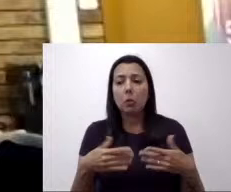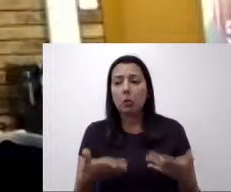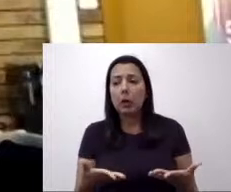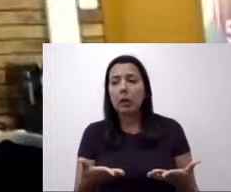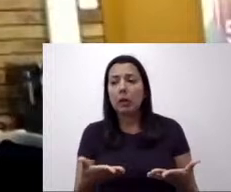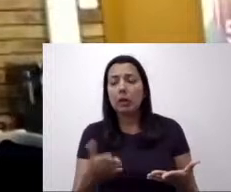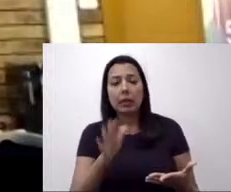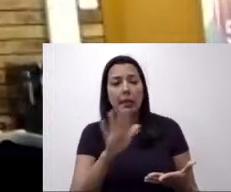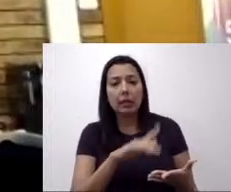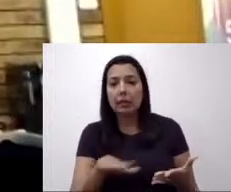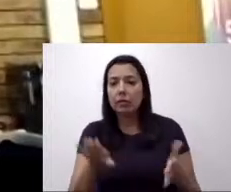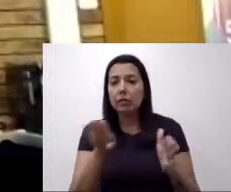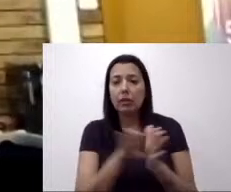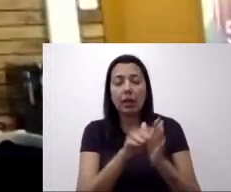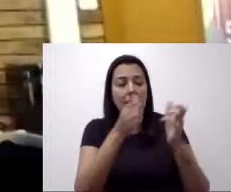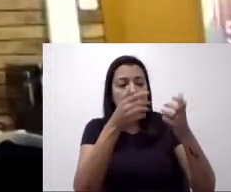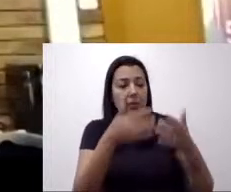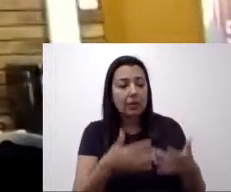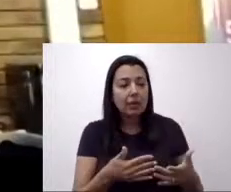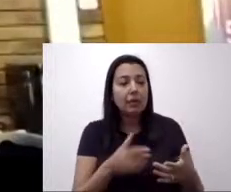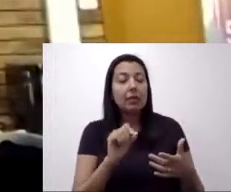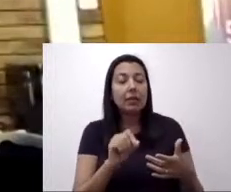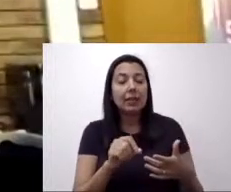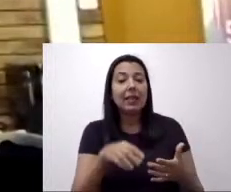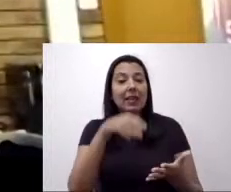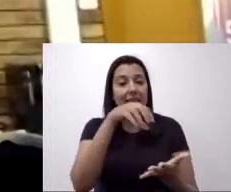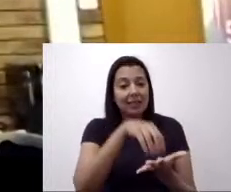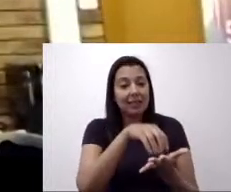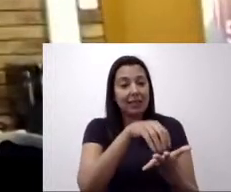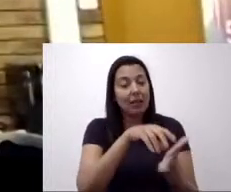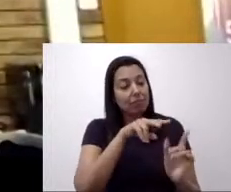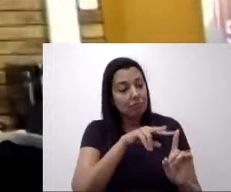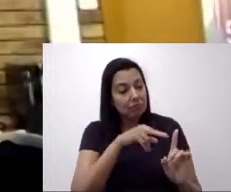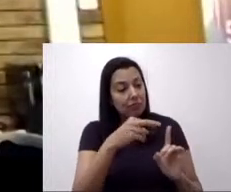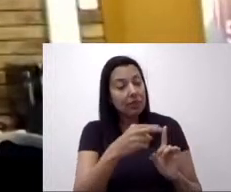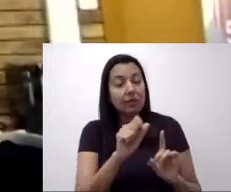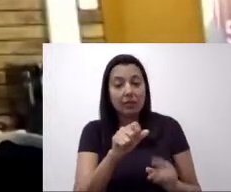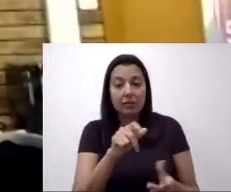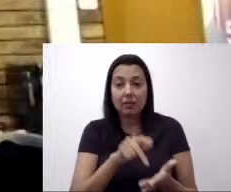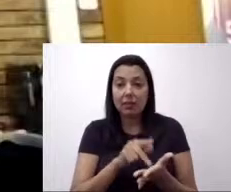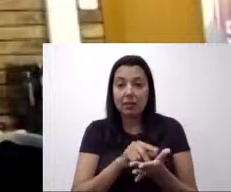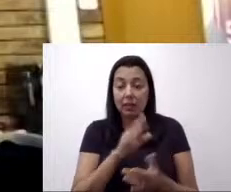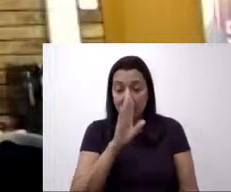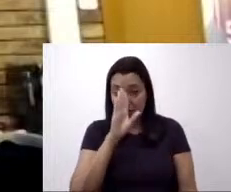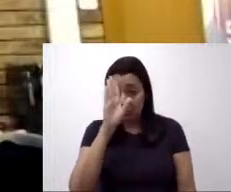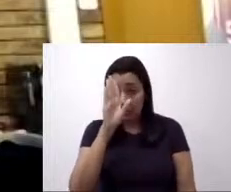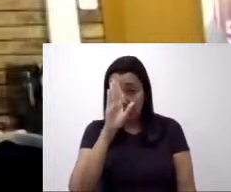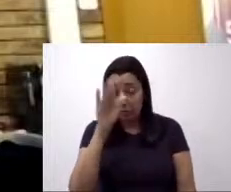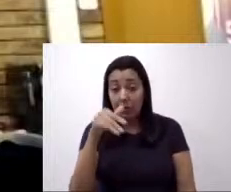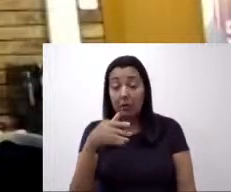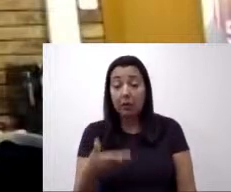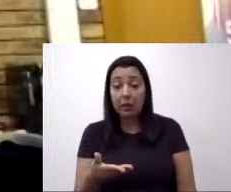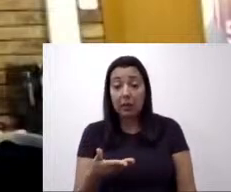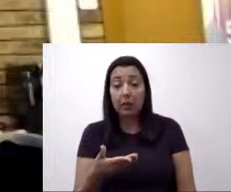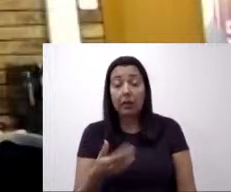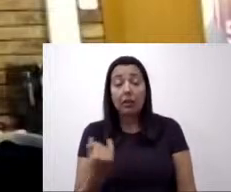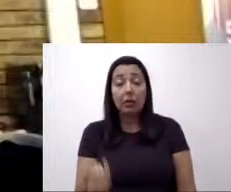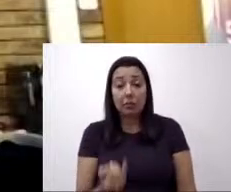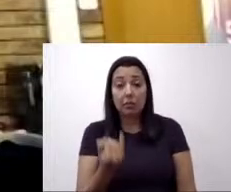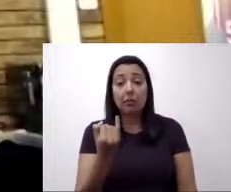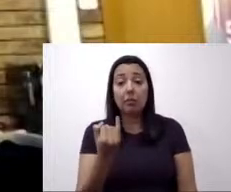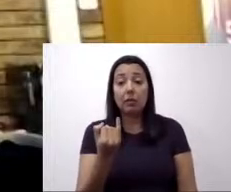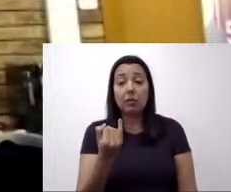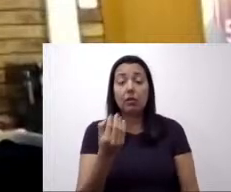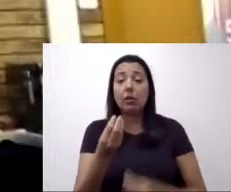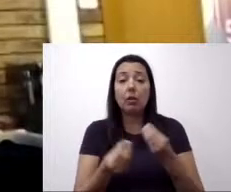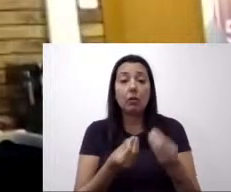is central in this perspective. And it's probably one of the main important things. So it's like a falsification in a